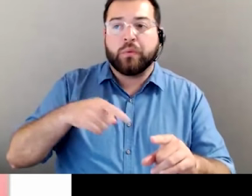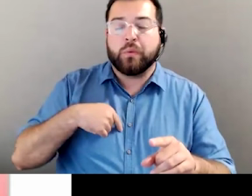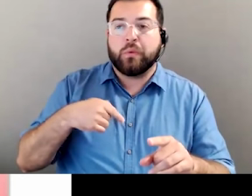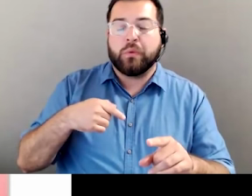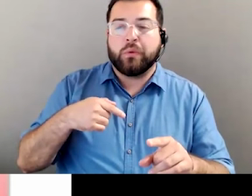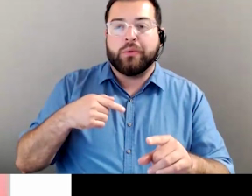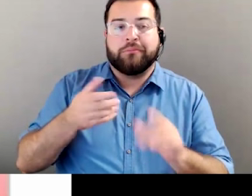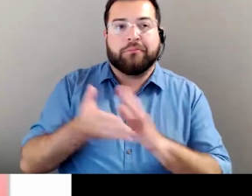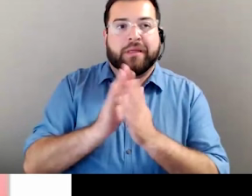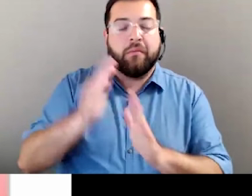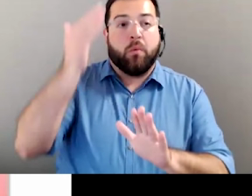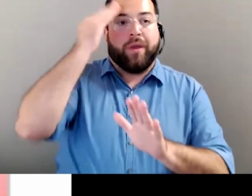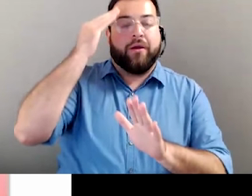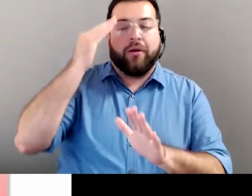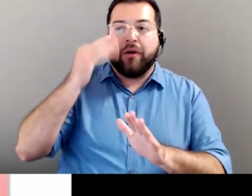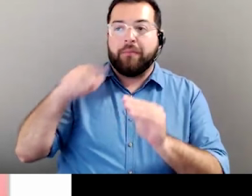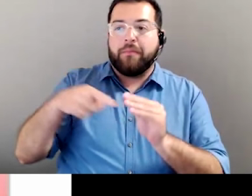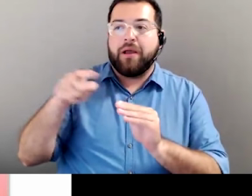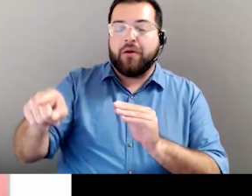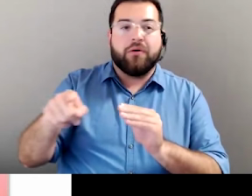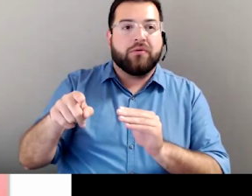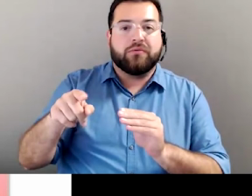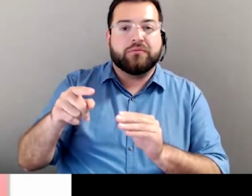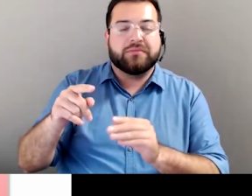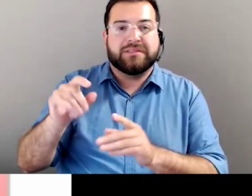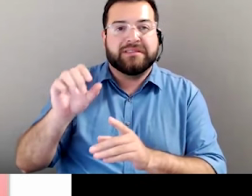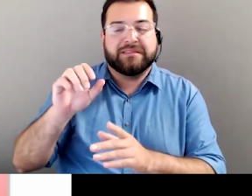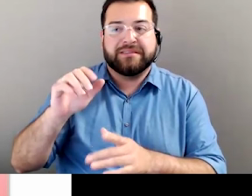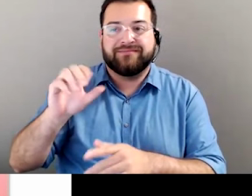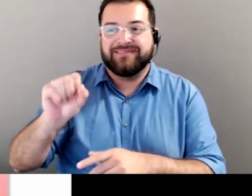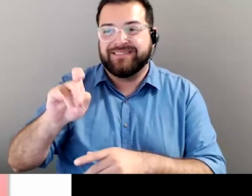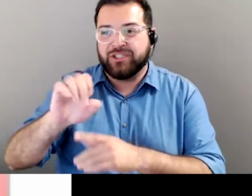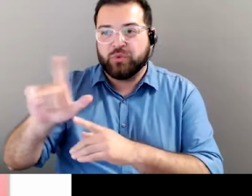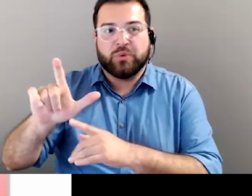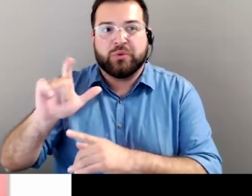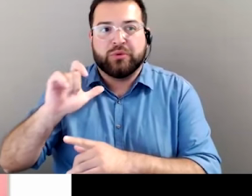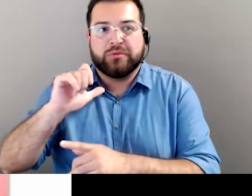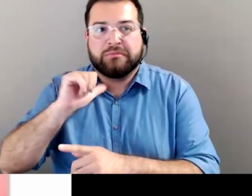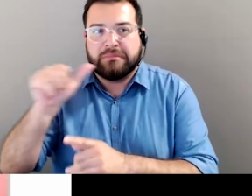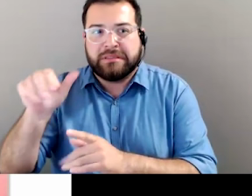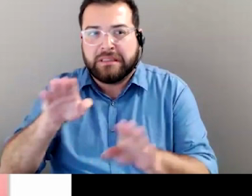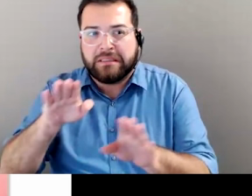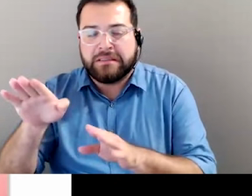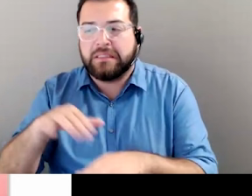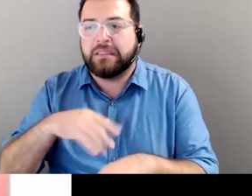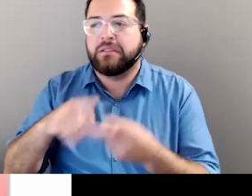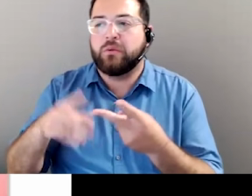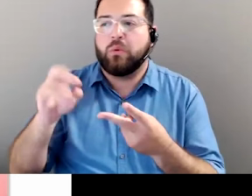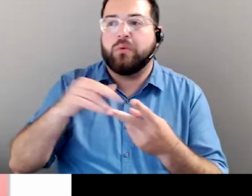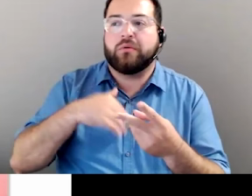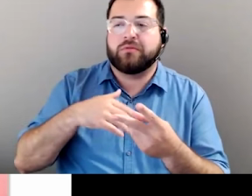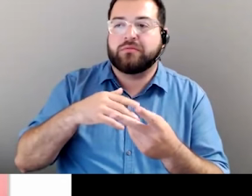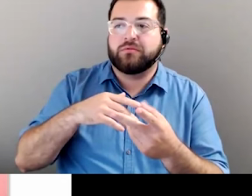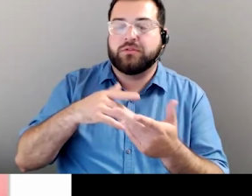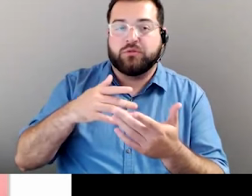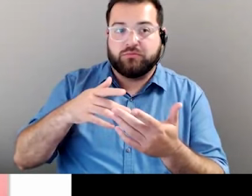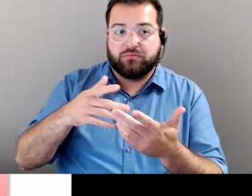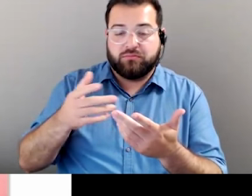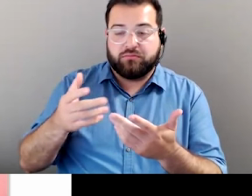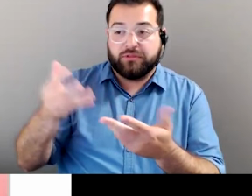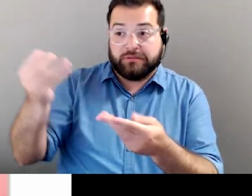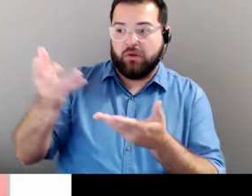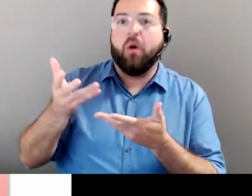reported to you? You have to let the reporting party know that you're an employee of the district. And